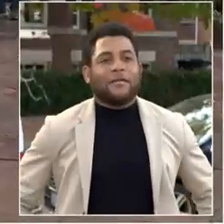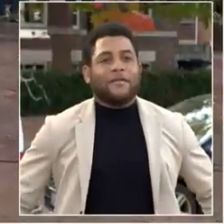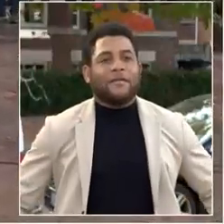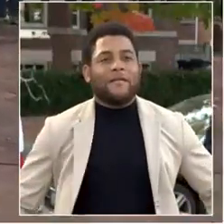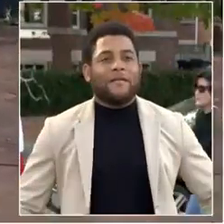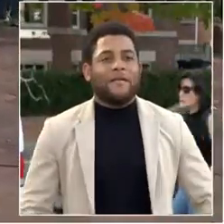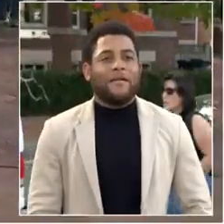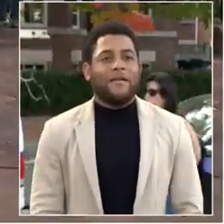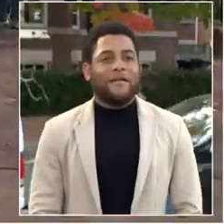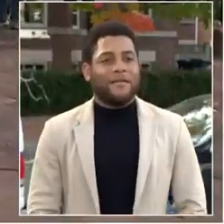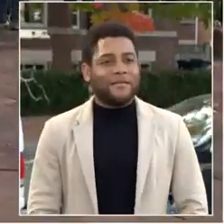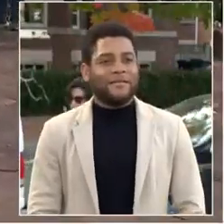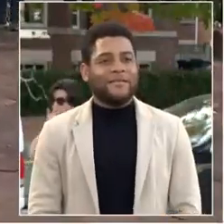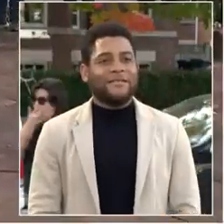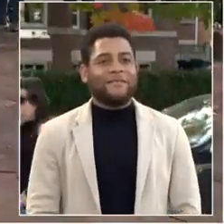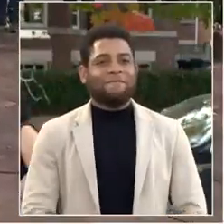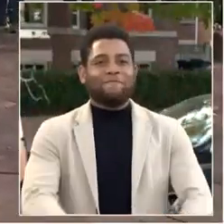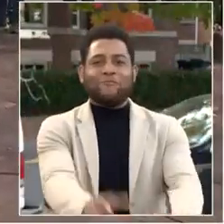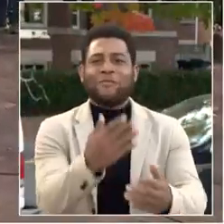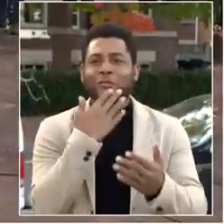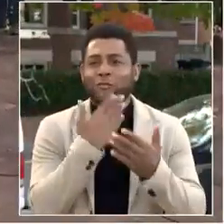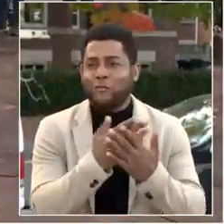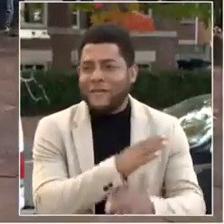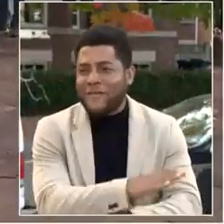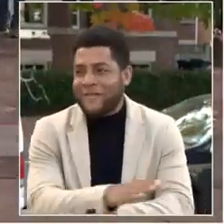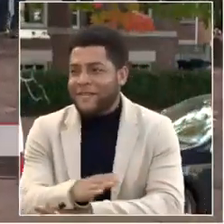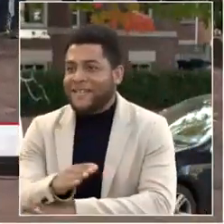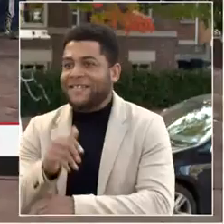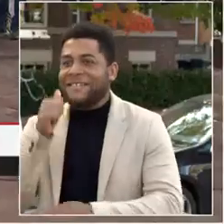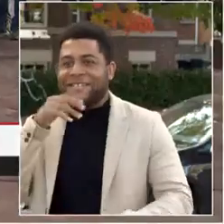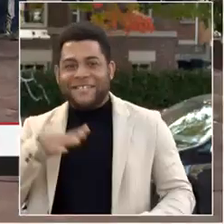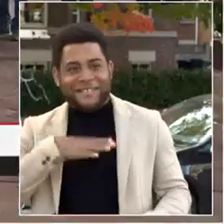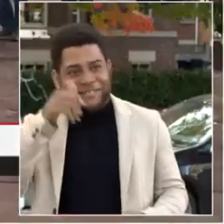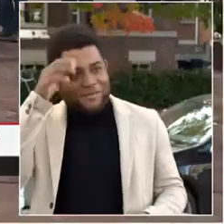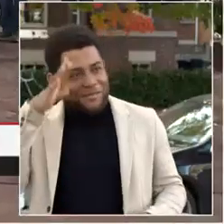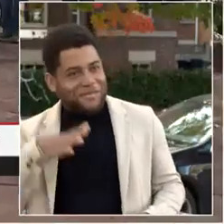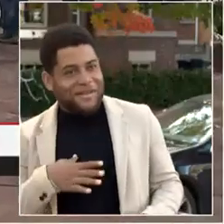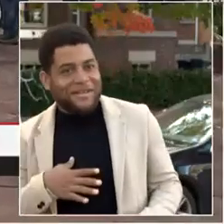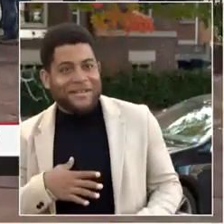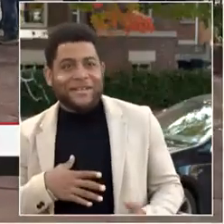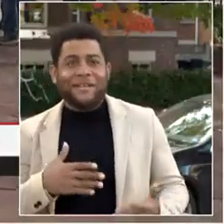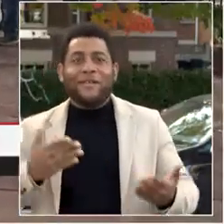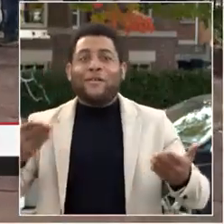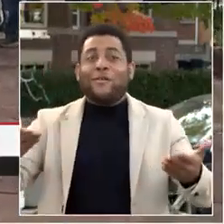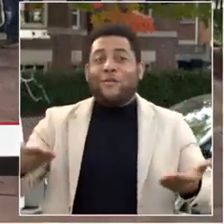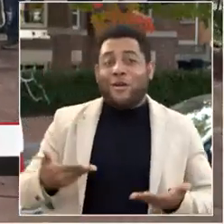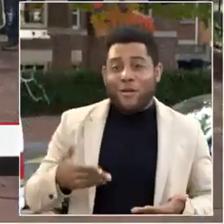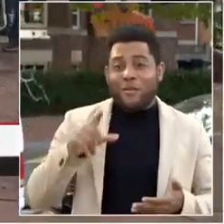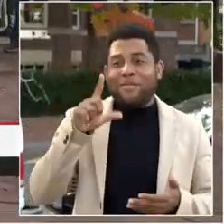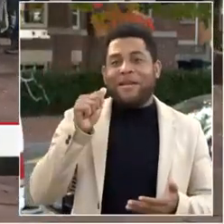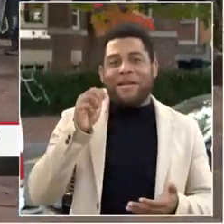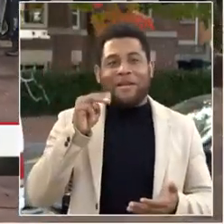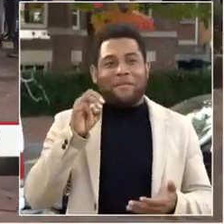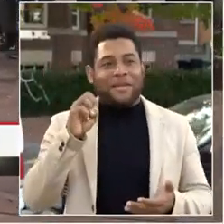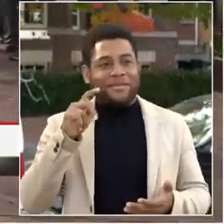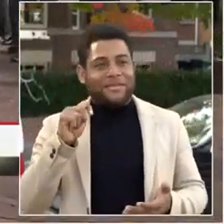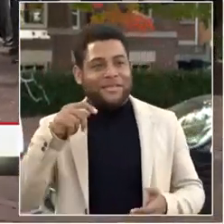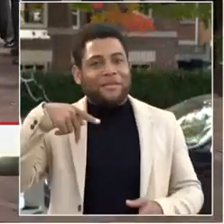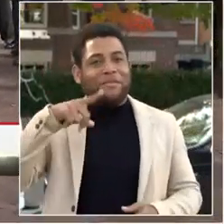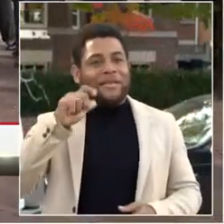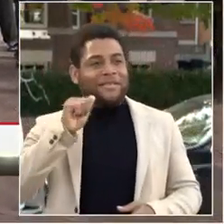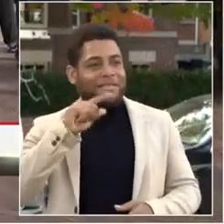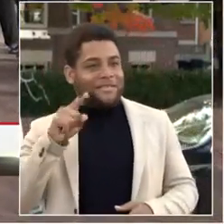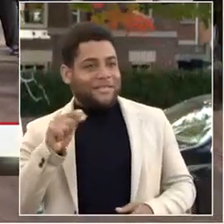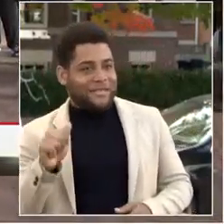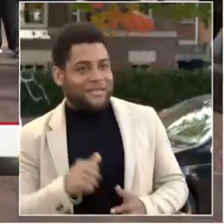Good afternoon, ladies and gentlemen, and welcome to Lamont Plaza, which is the heart of our cherished Mount Pleasant neighborhood. My name